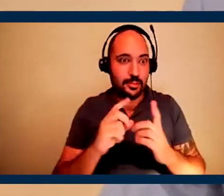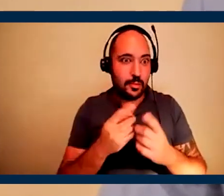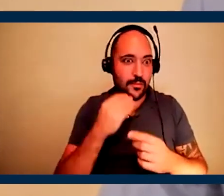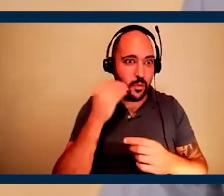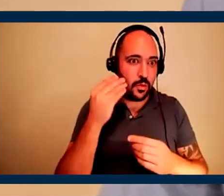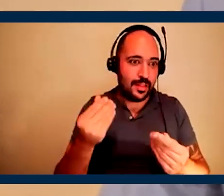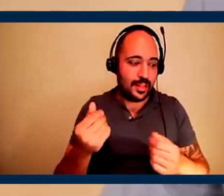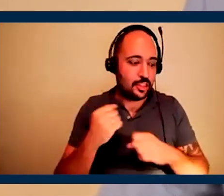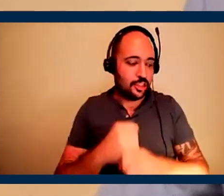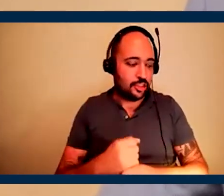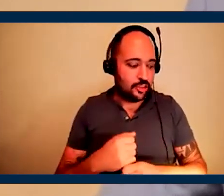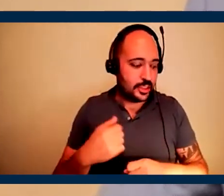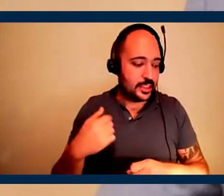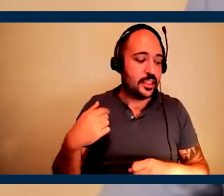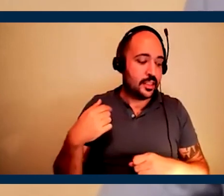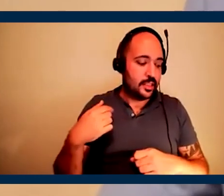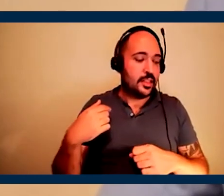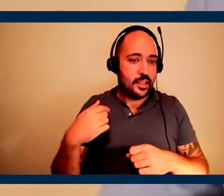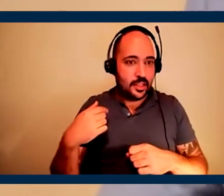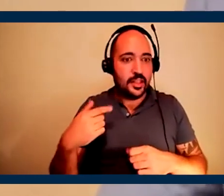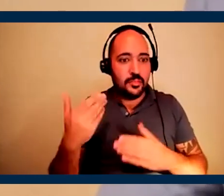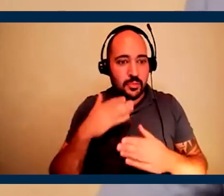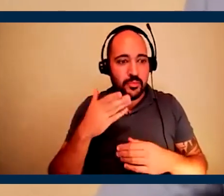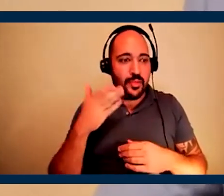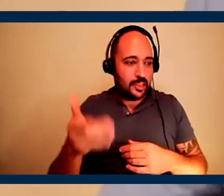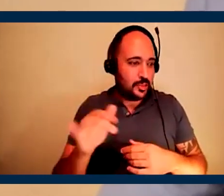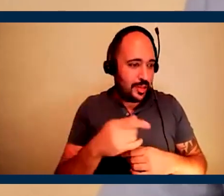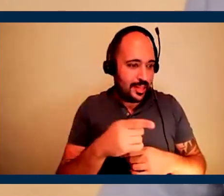him. So I see Isaac shaking his head because he's probably going to be there as well.